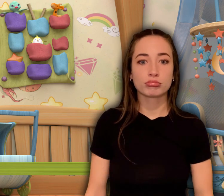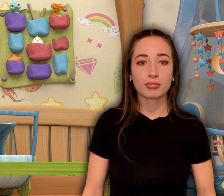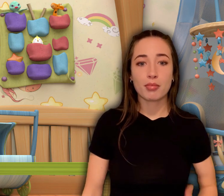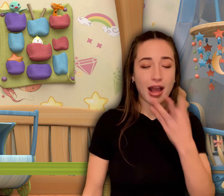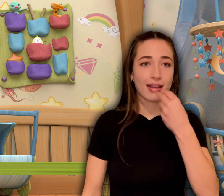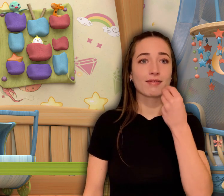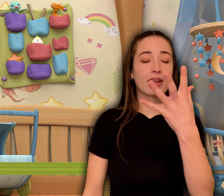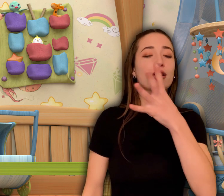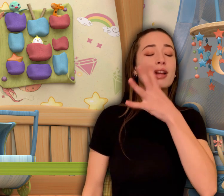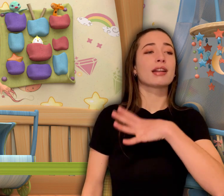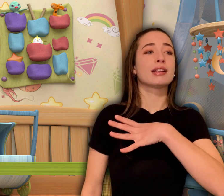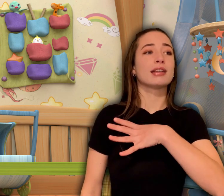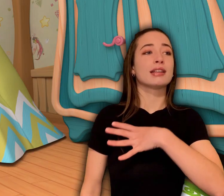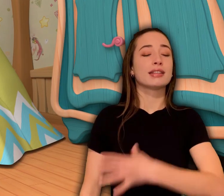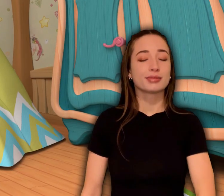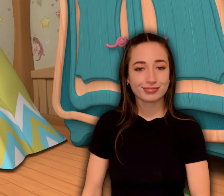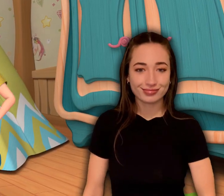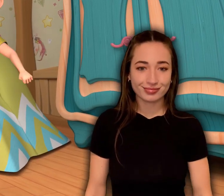down